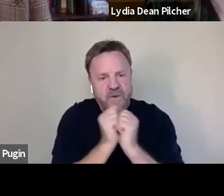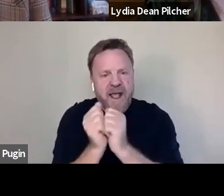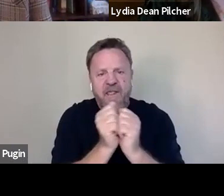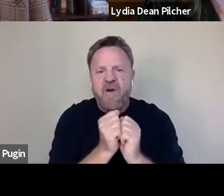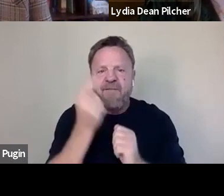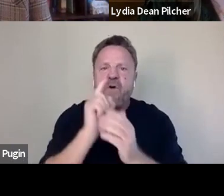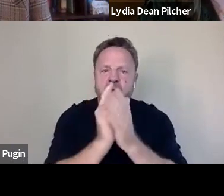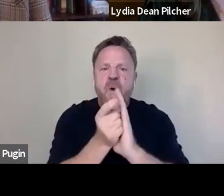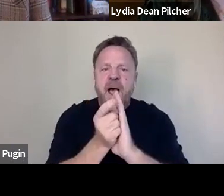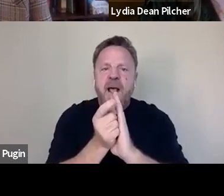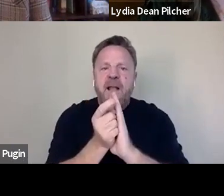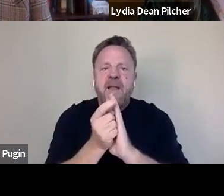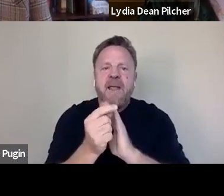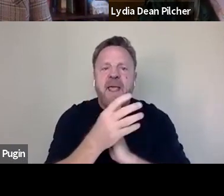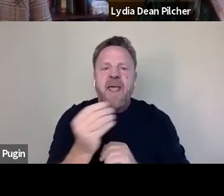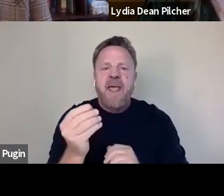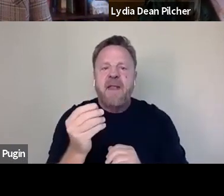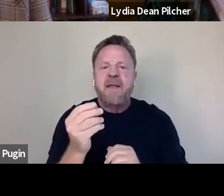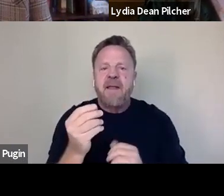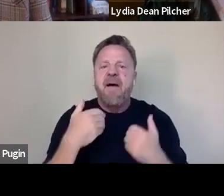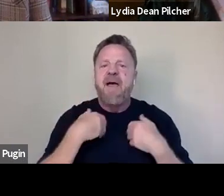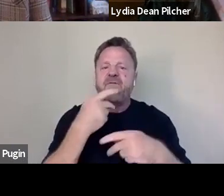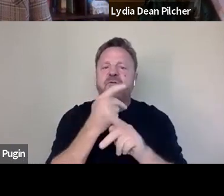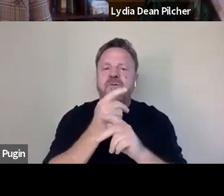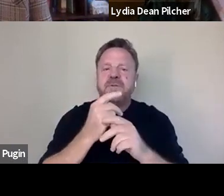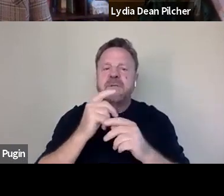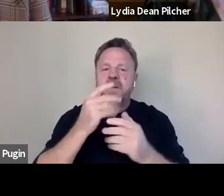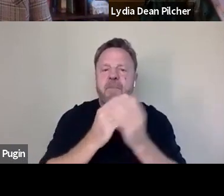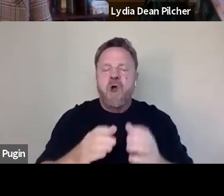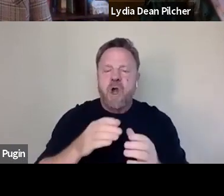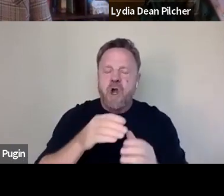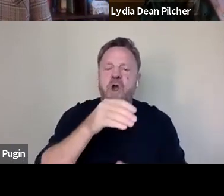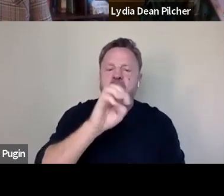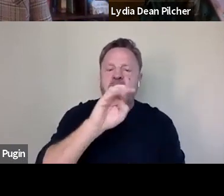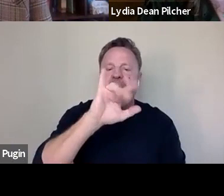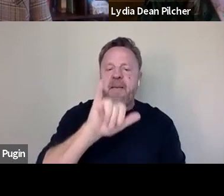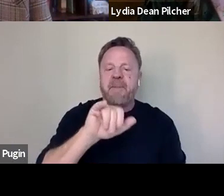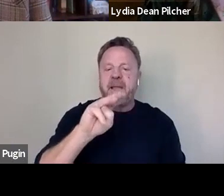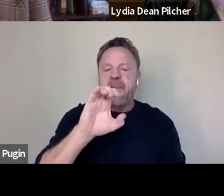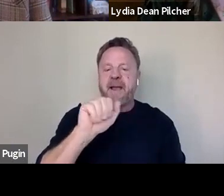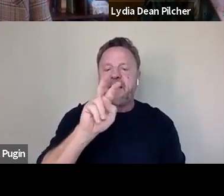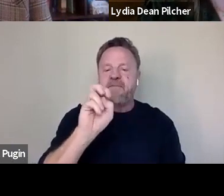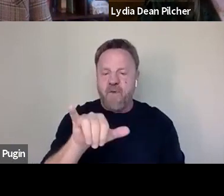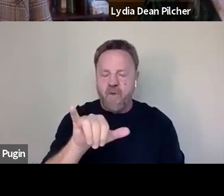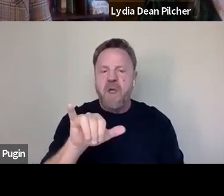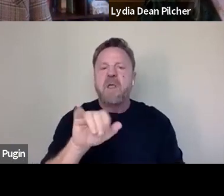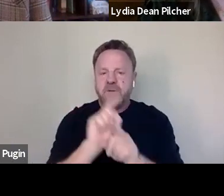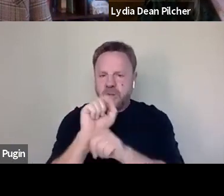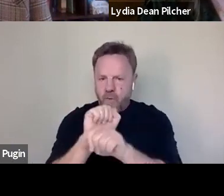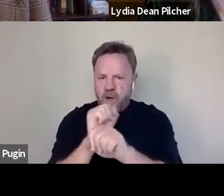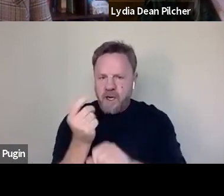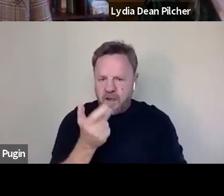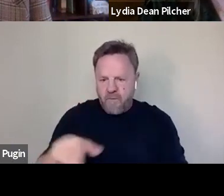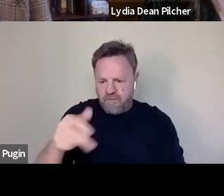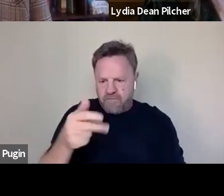for a while. And I have a producing partner, Emily McAvoy, who was also working with us. And I think at a certain